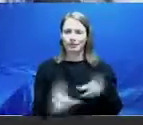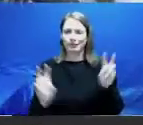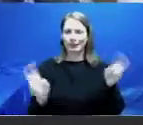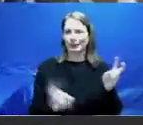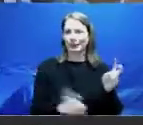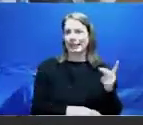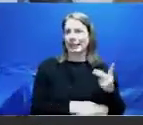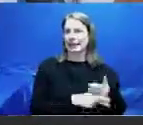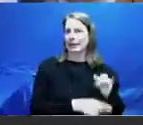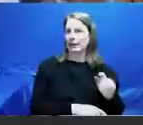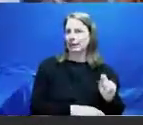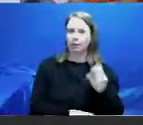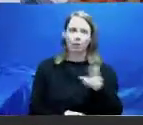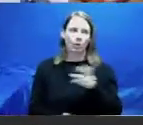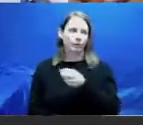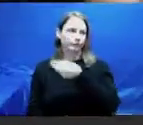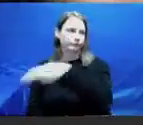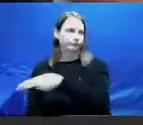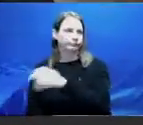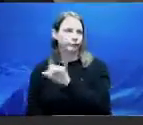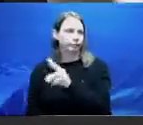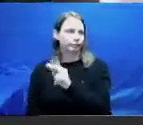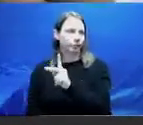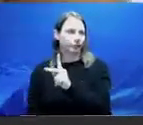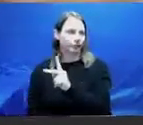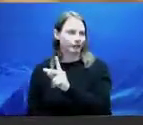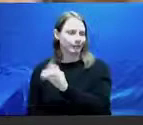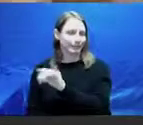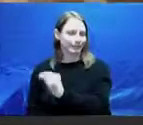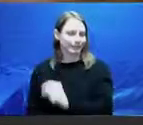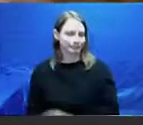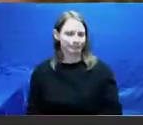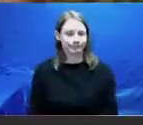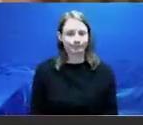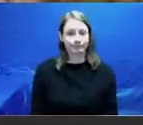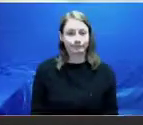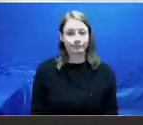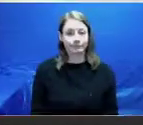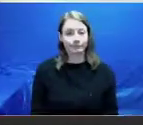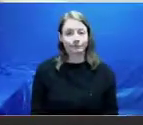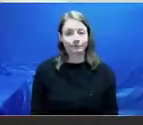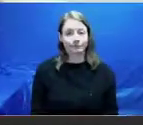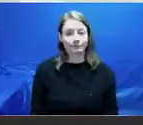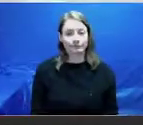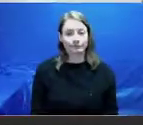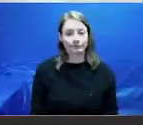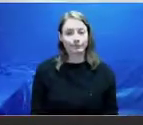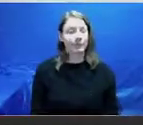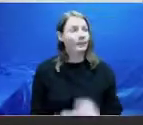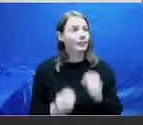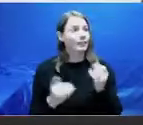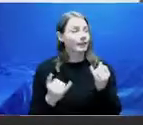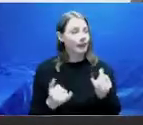Then, each student goes around with their own piece of paper and writes down which words they think are the most important.